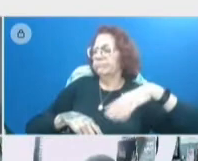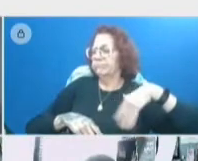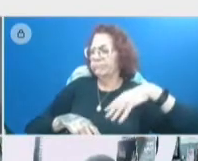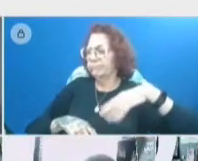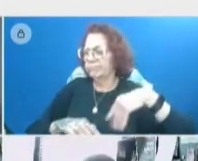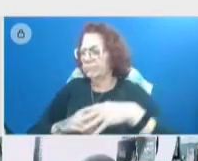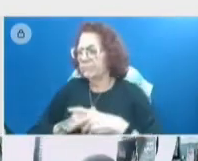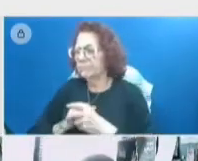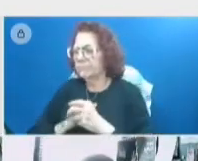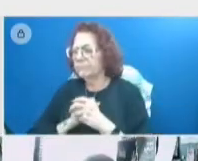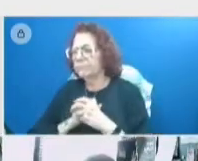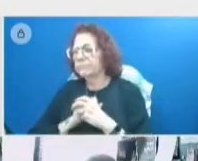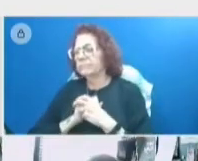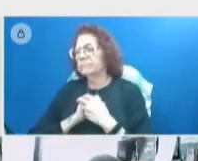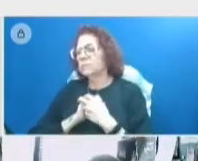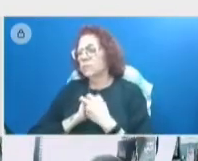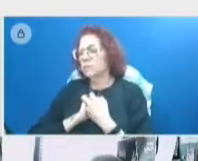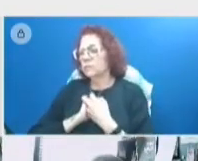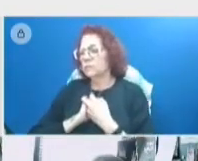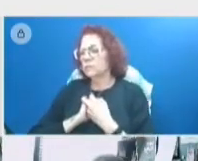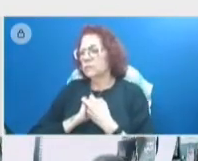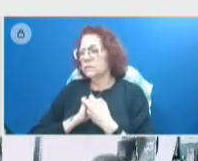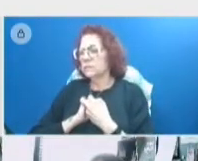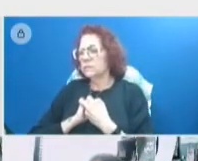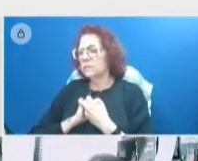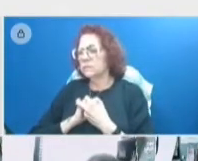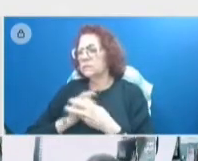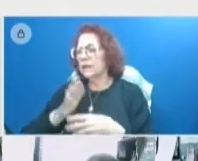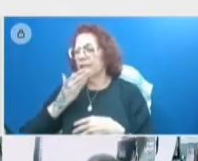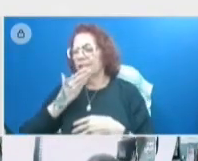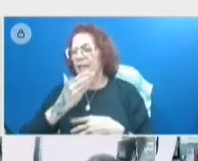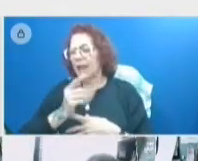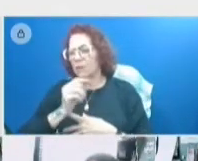Thank you, Tom. That's a very thorough report